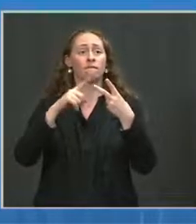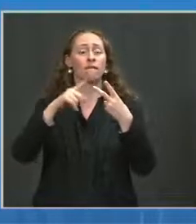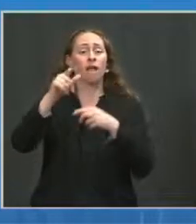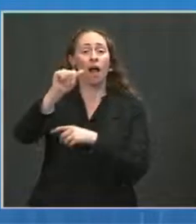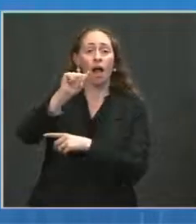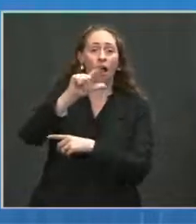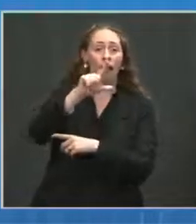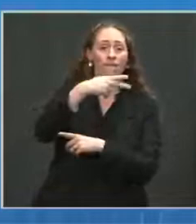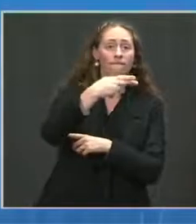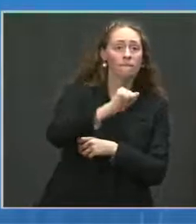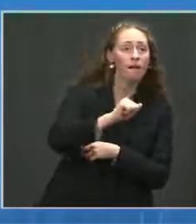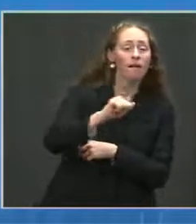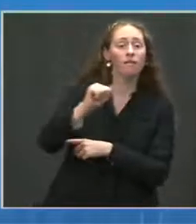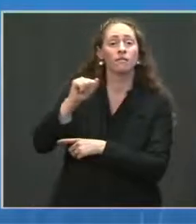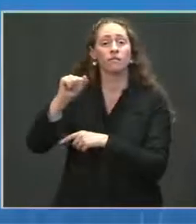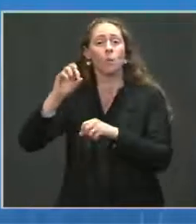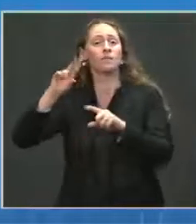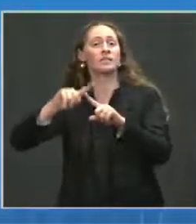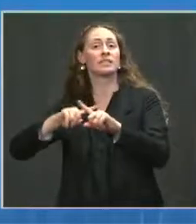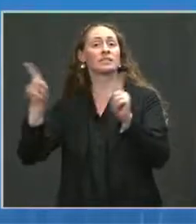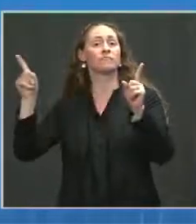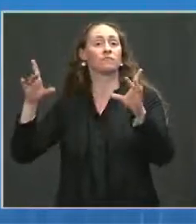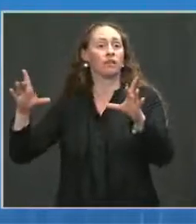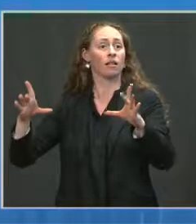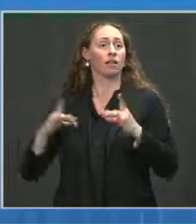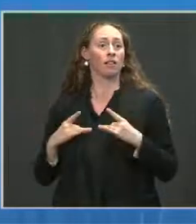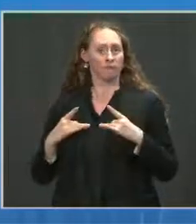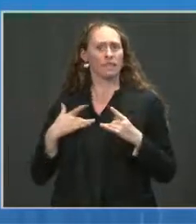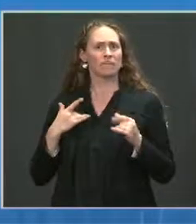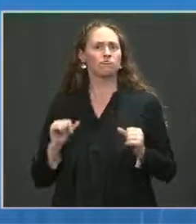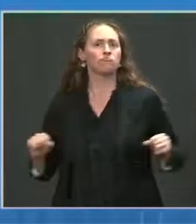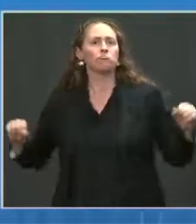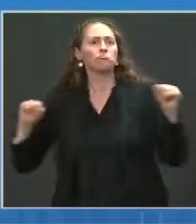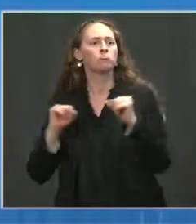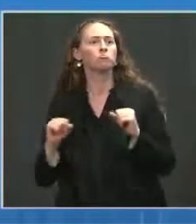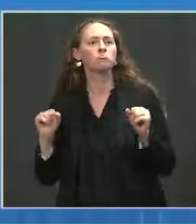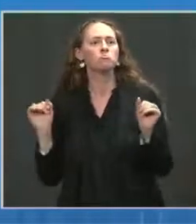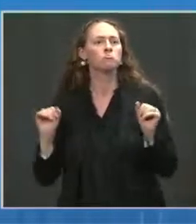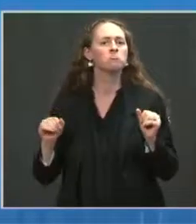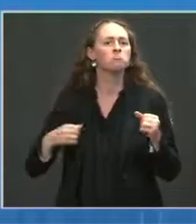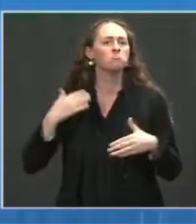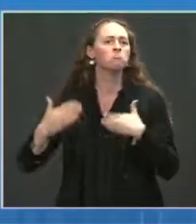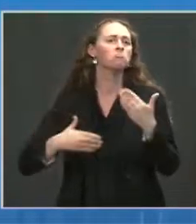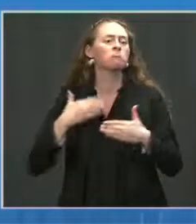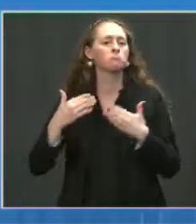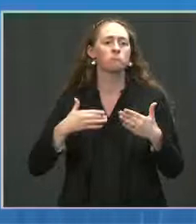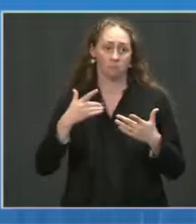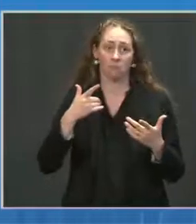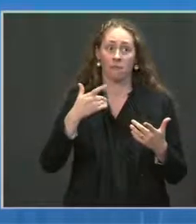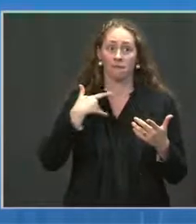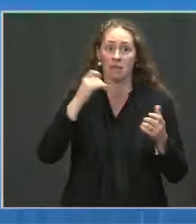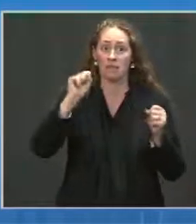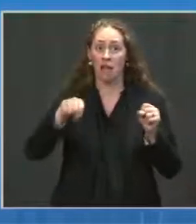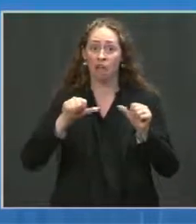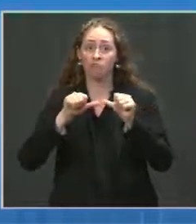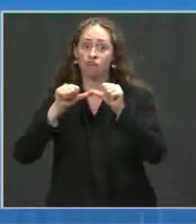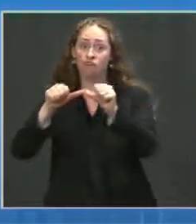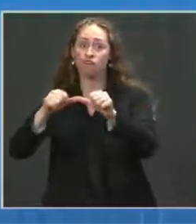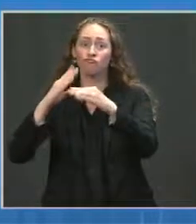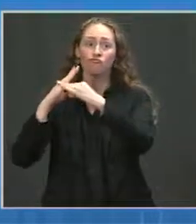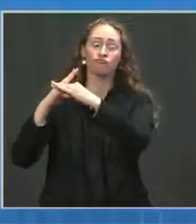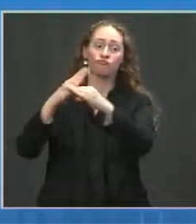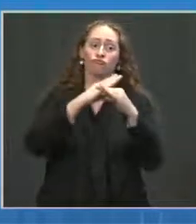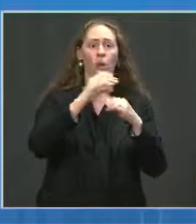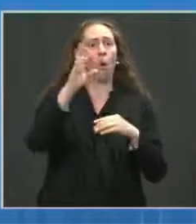another variant, and that you recover from that, you are pretty well protected for a reasonable period of time from reinfection. It